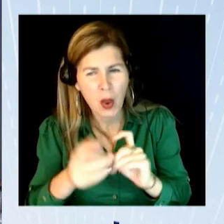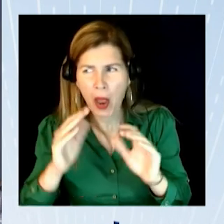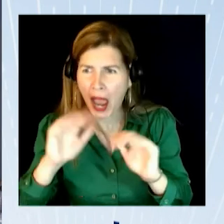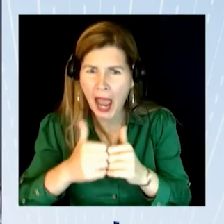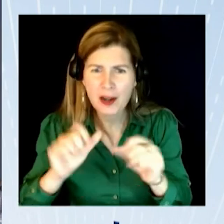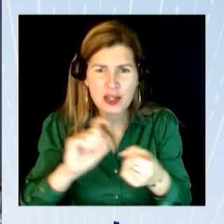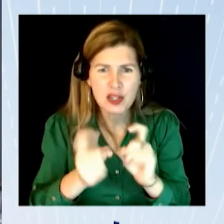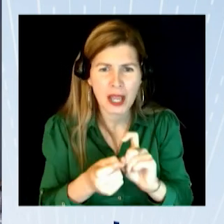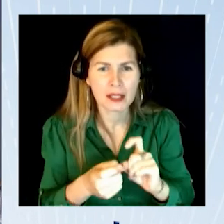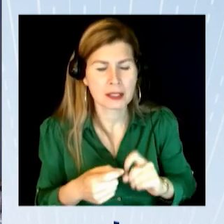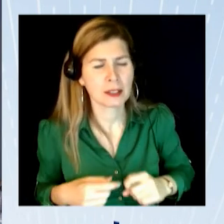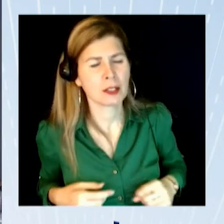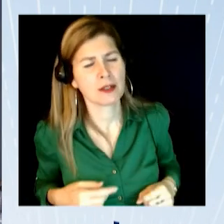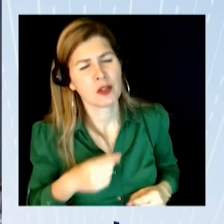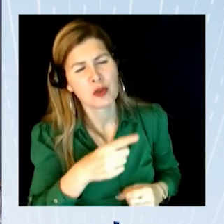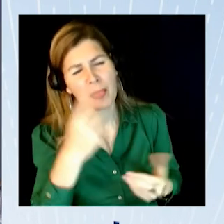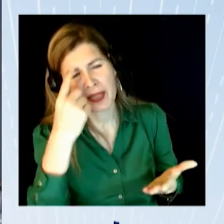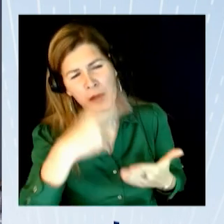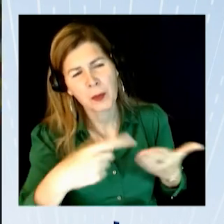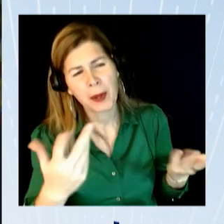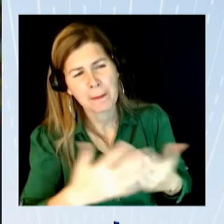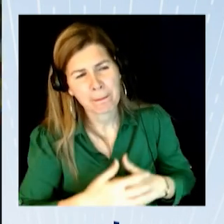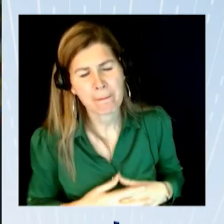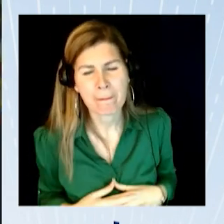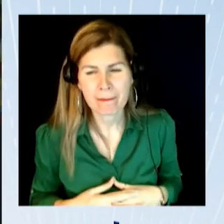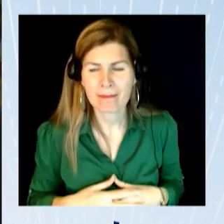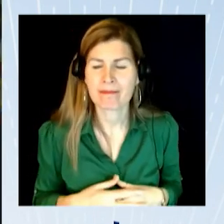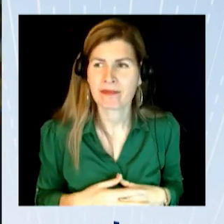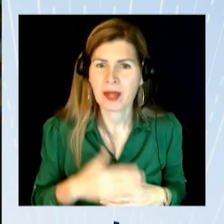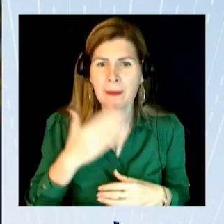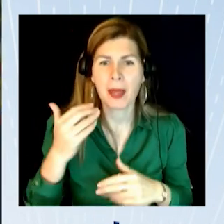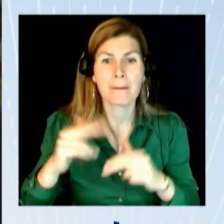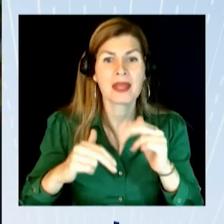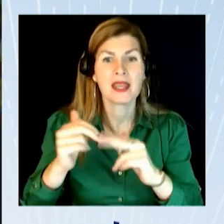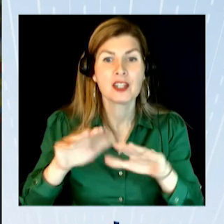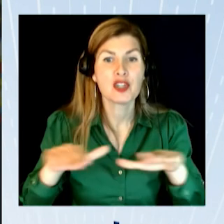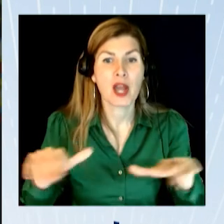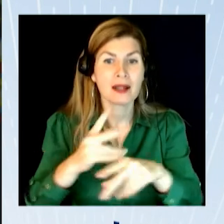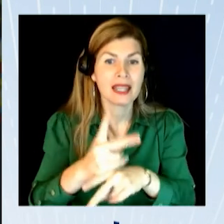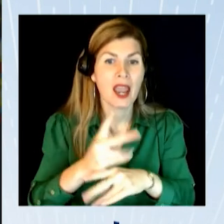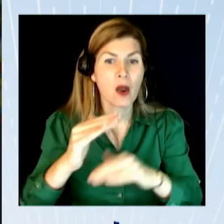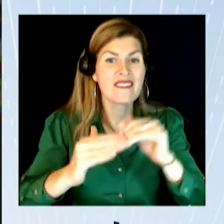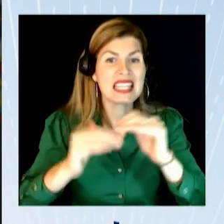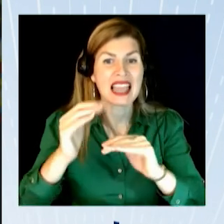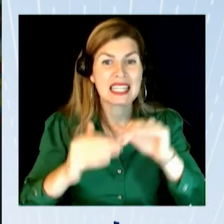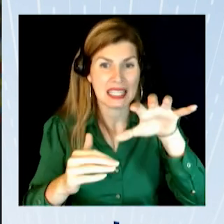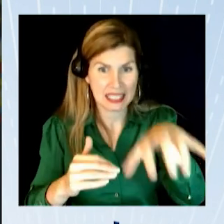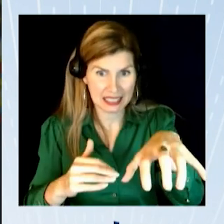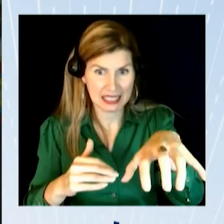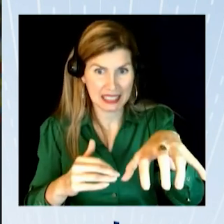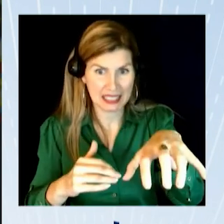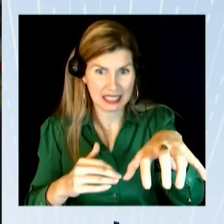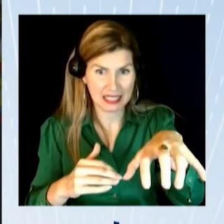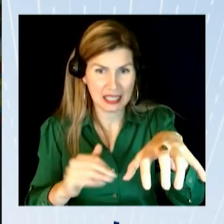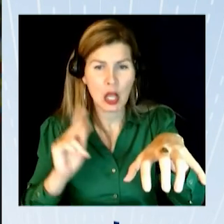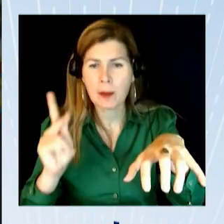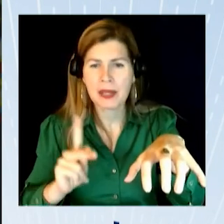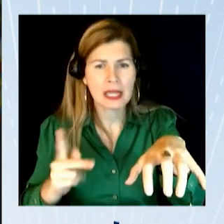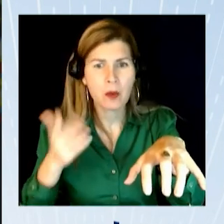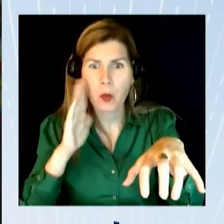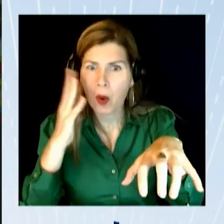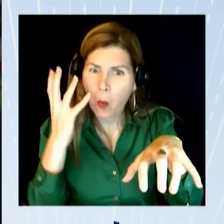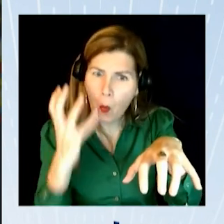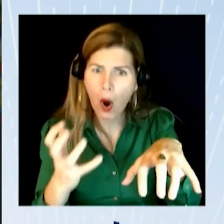your recommendations? I said, build a childcare facility. People be breaking down the doors to come work for